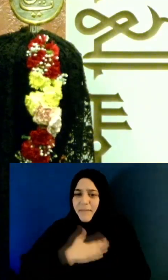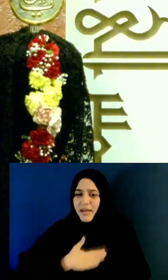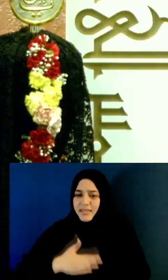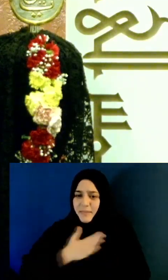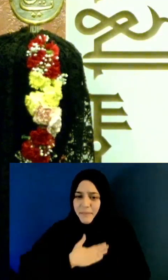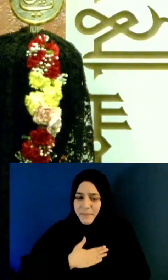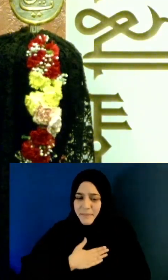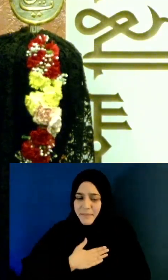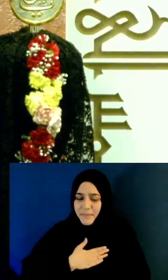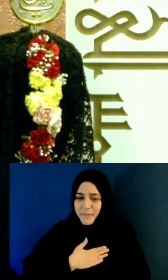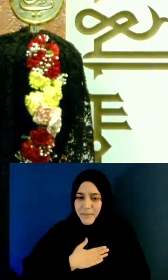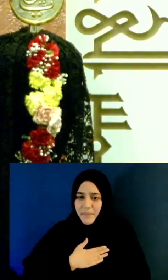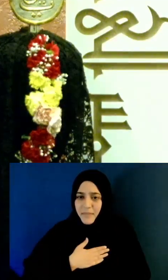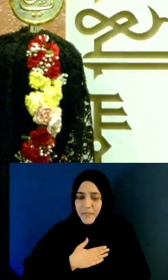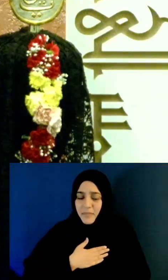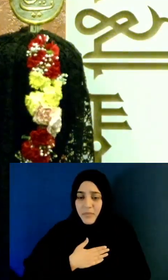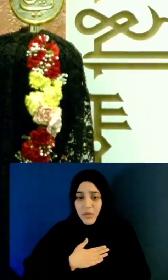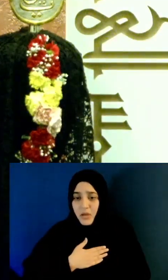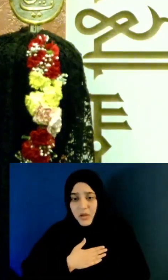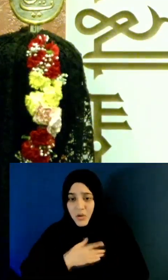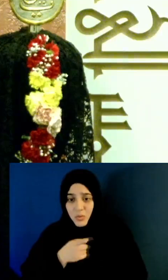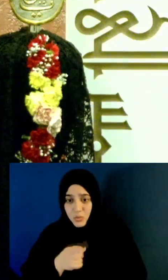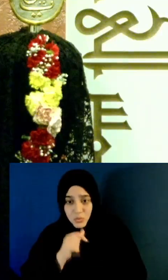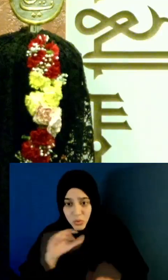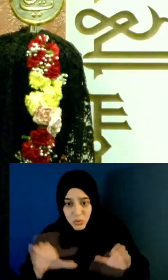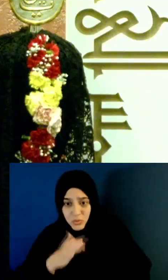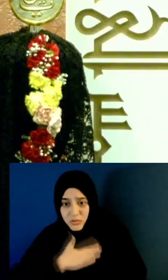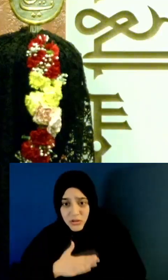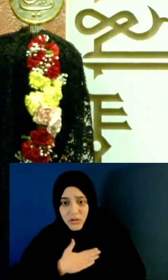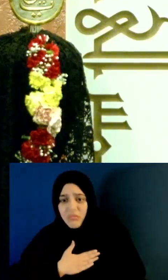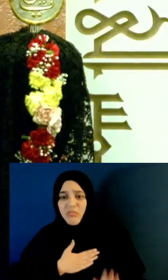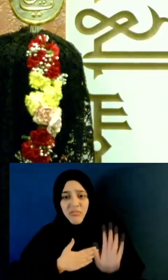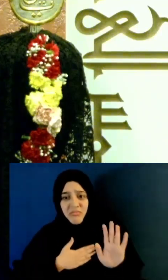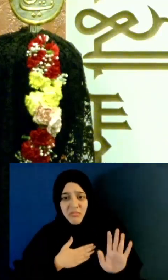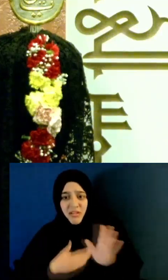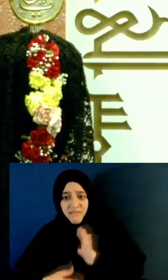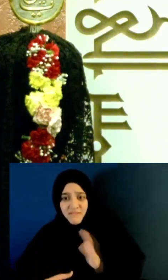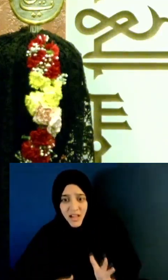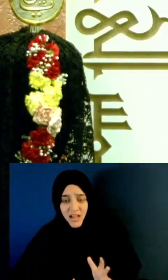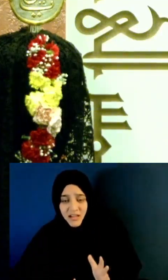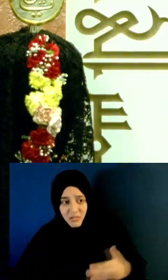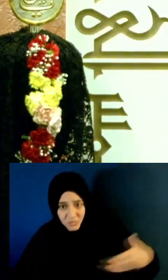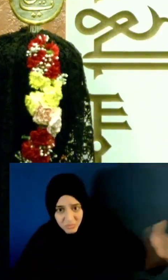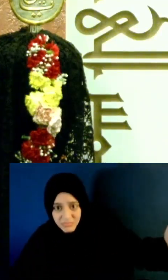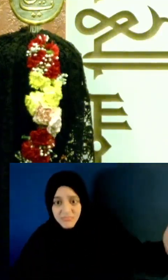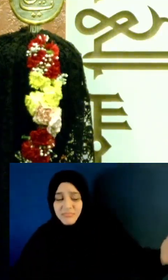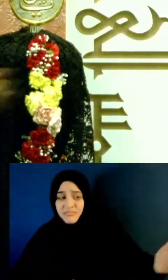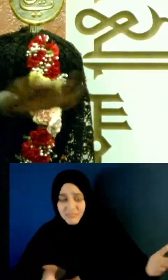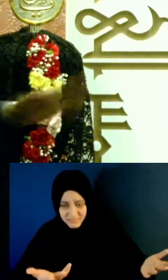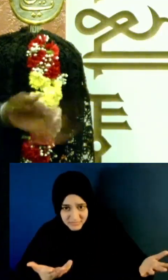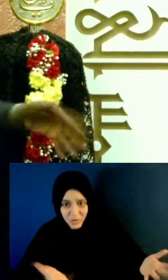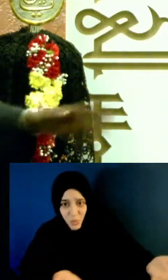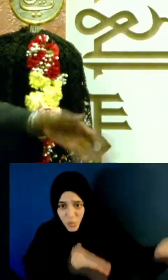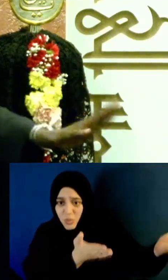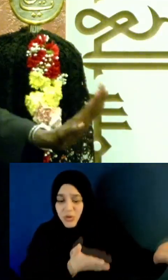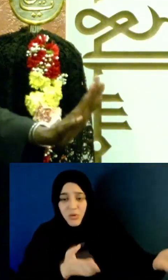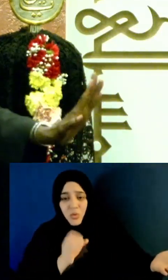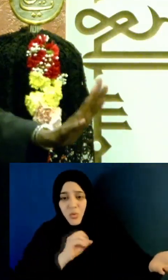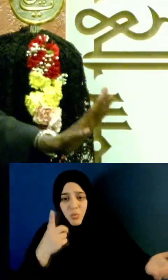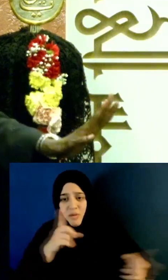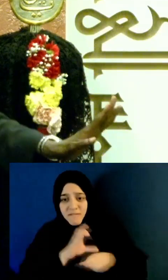You don't do? Fine. Bismillah, go. Nobody forces you to do matam. It's your cup of